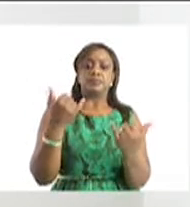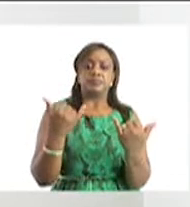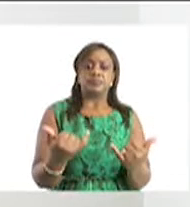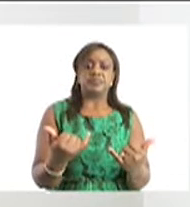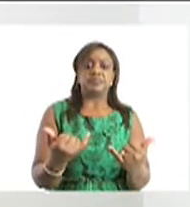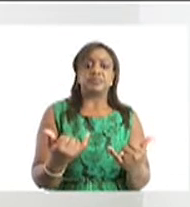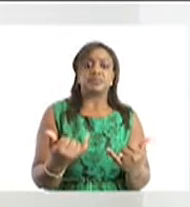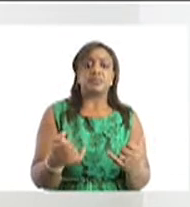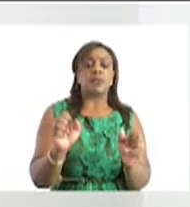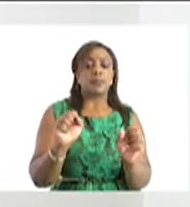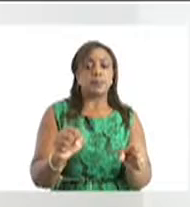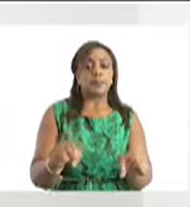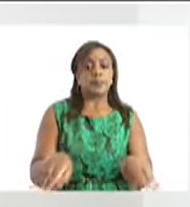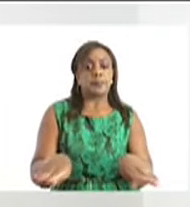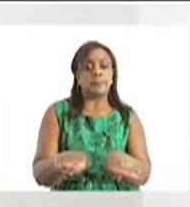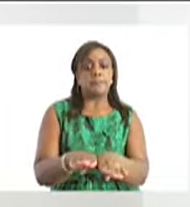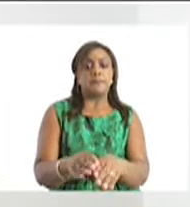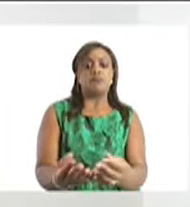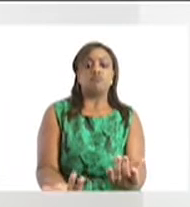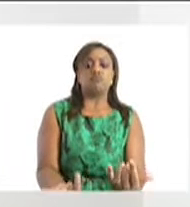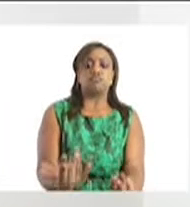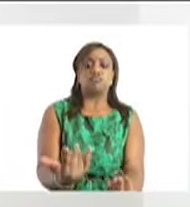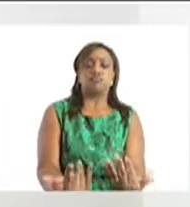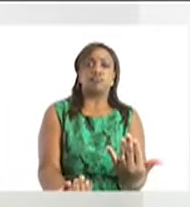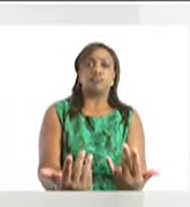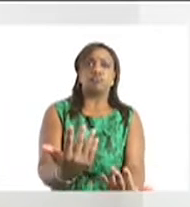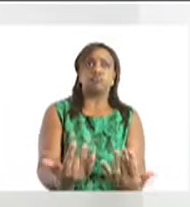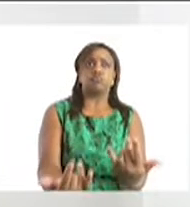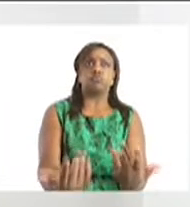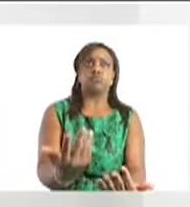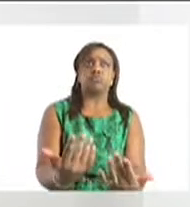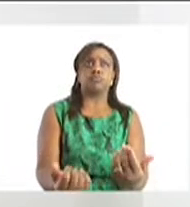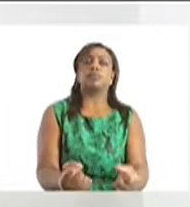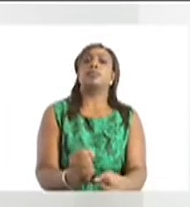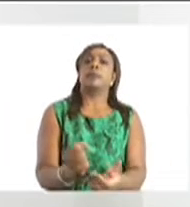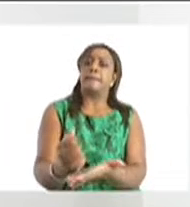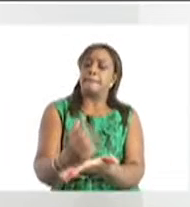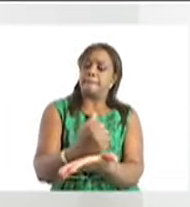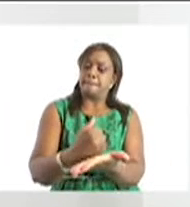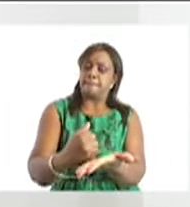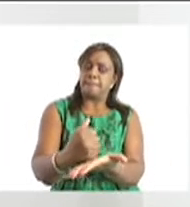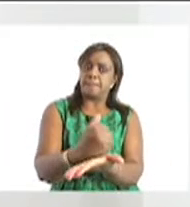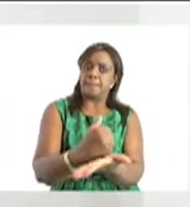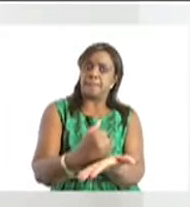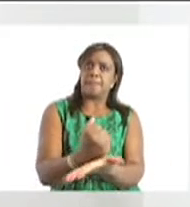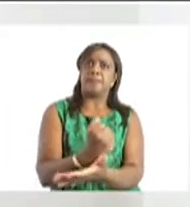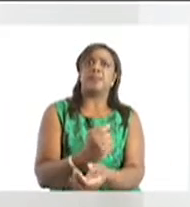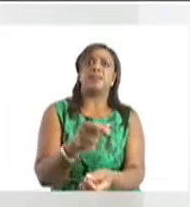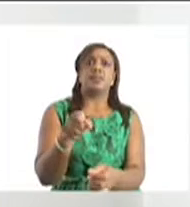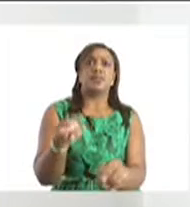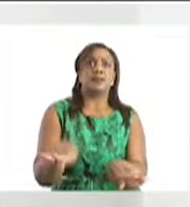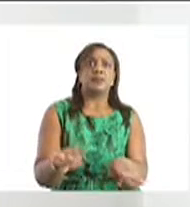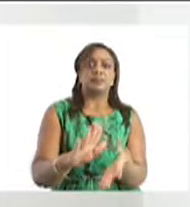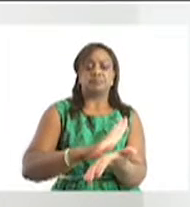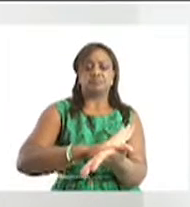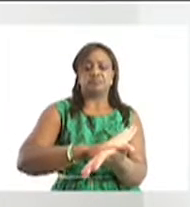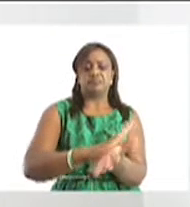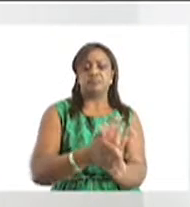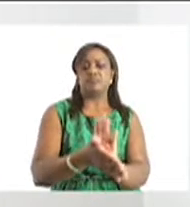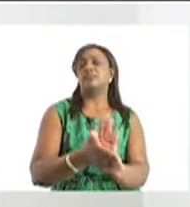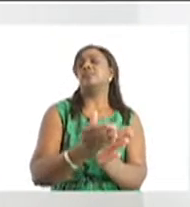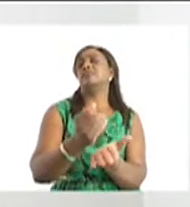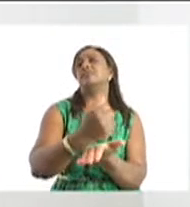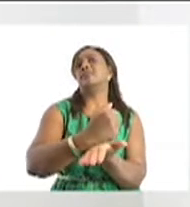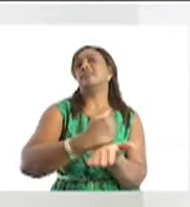that water is unsafe to drink. So the best way to keep it clean is to boil the water, have it, or you can buy water at the service that